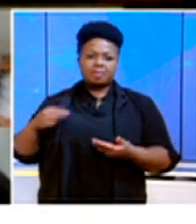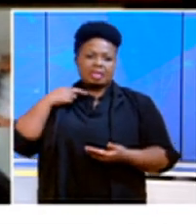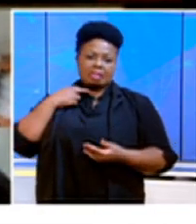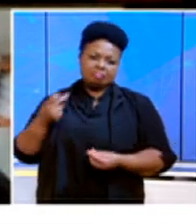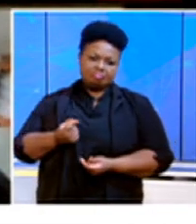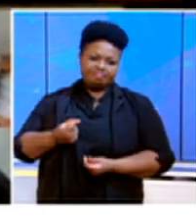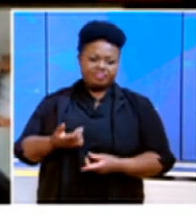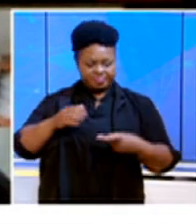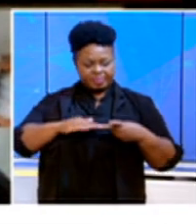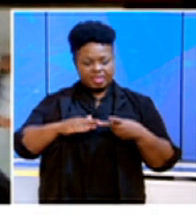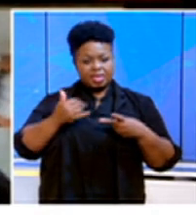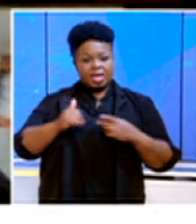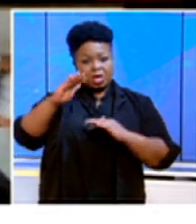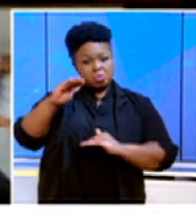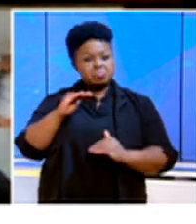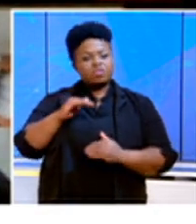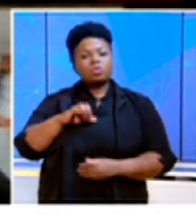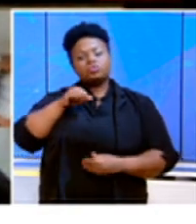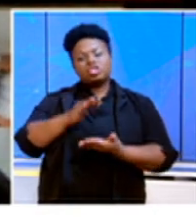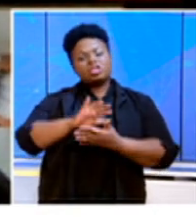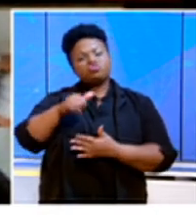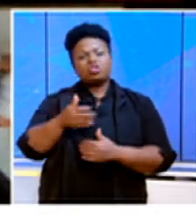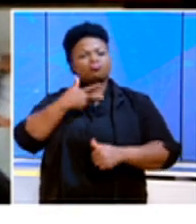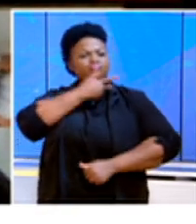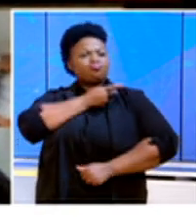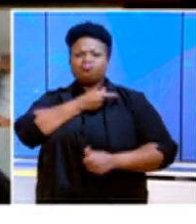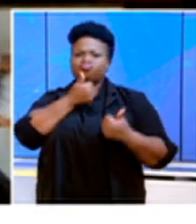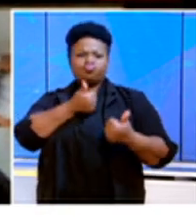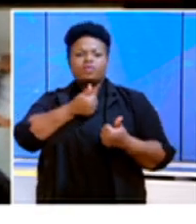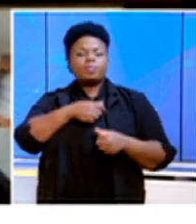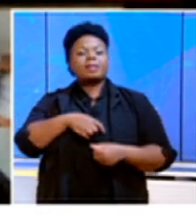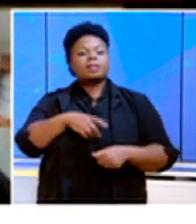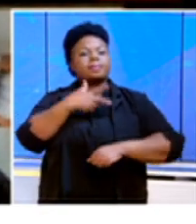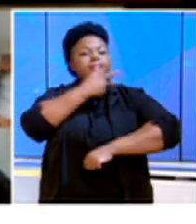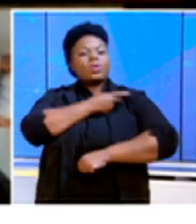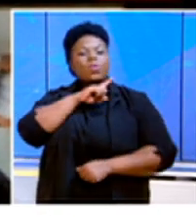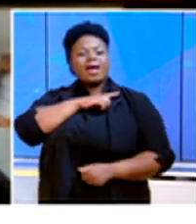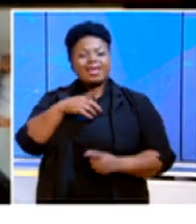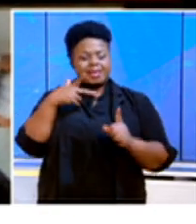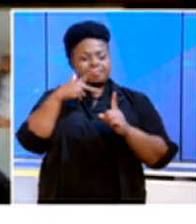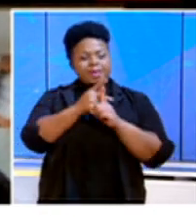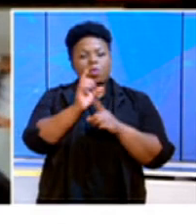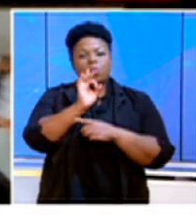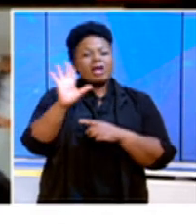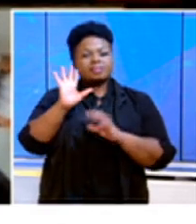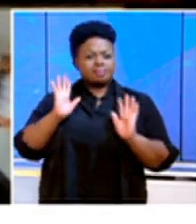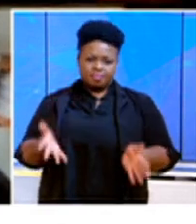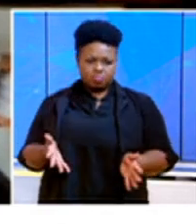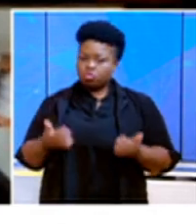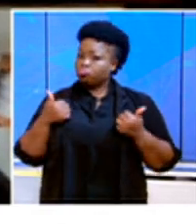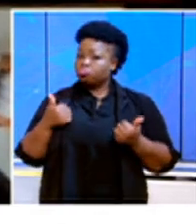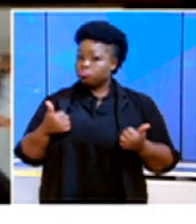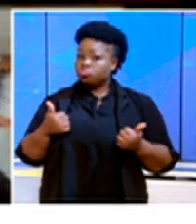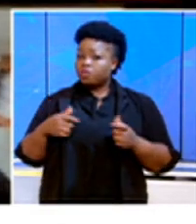trial information shows that it's a very good vaccine for South Africa, and it's also a single-dose vaccine. So that is very